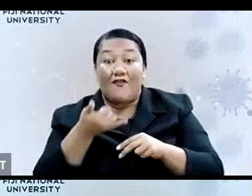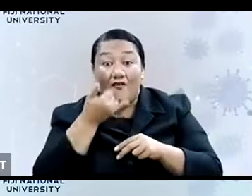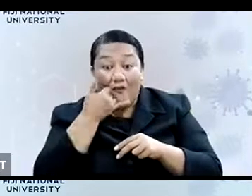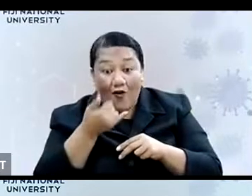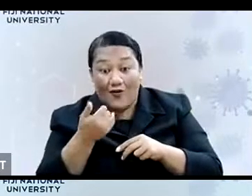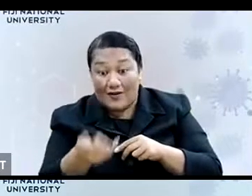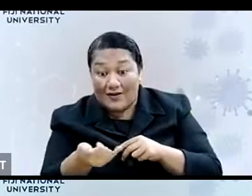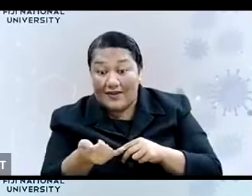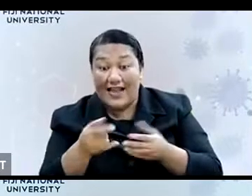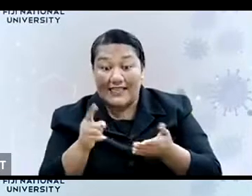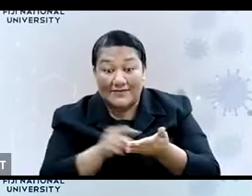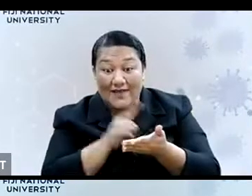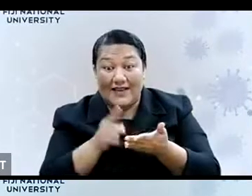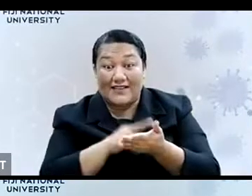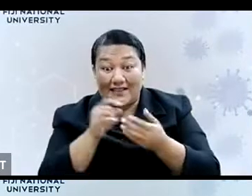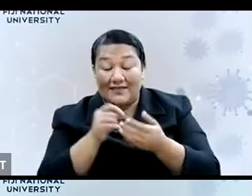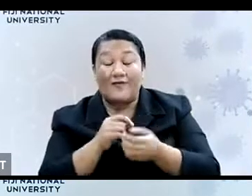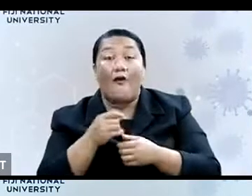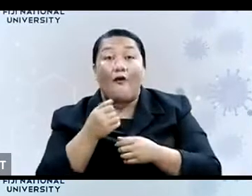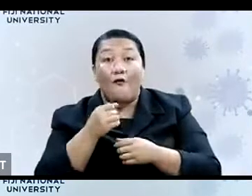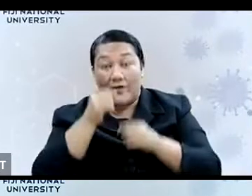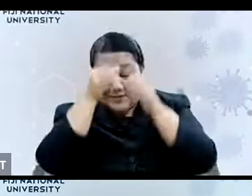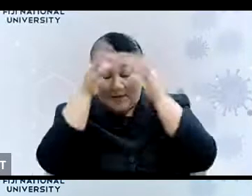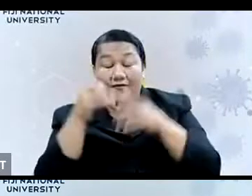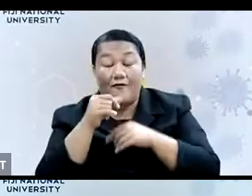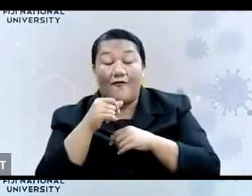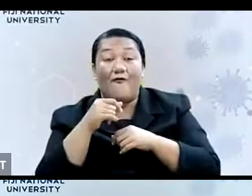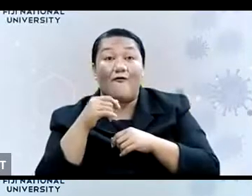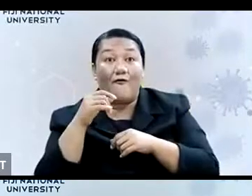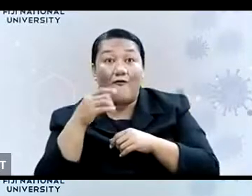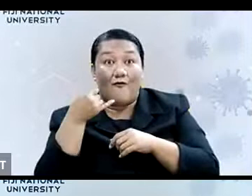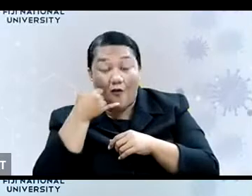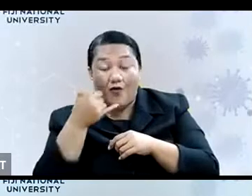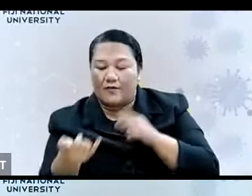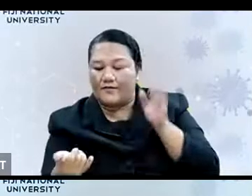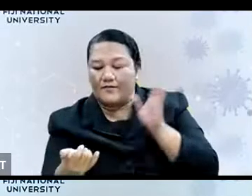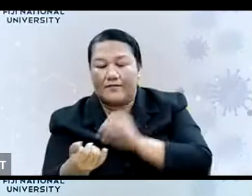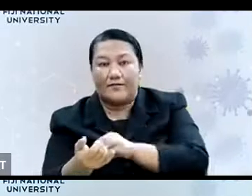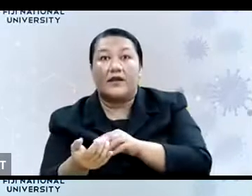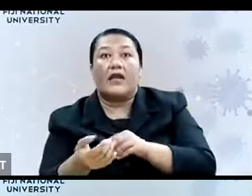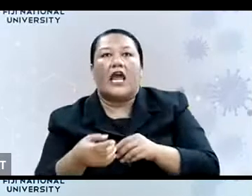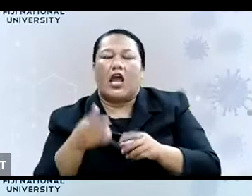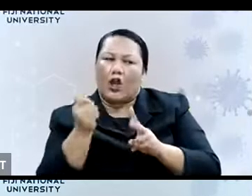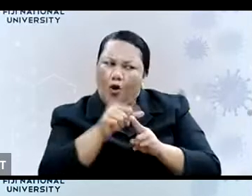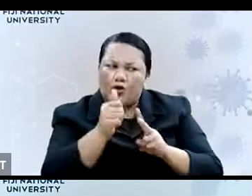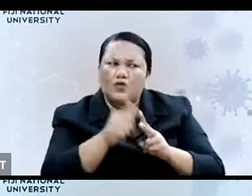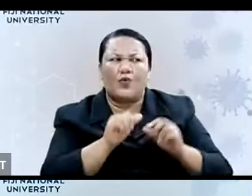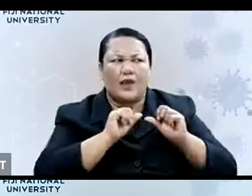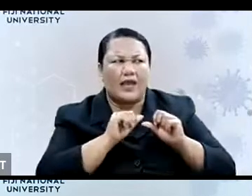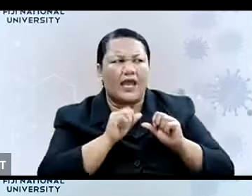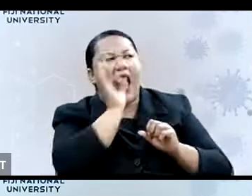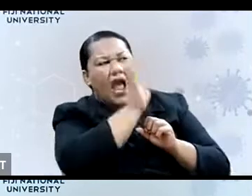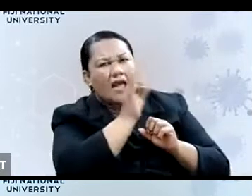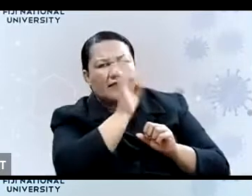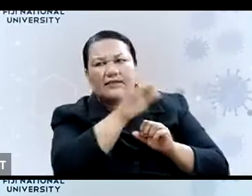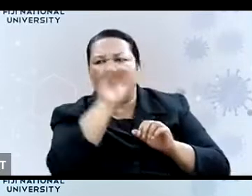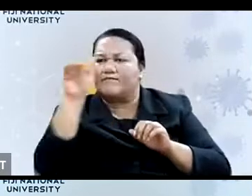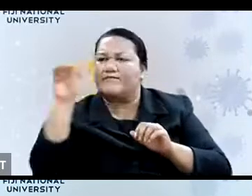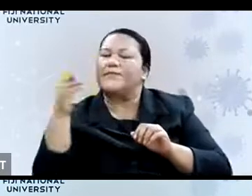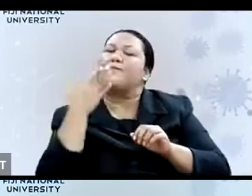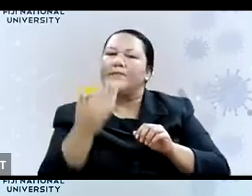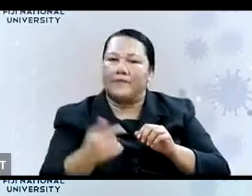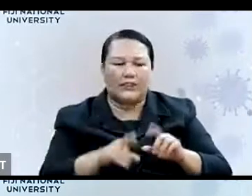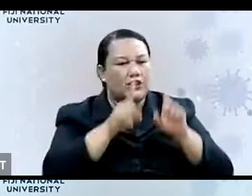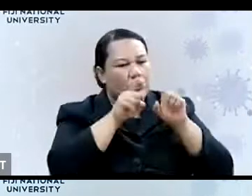entire communities that were identified as hotspots were even prevented from leaving their neighborhoods. And as you know, we all live